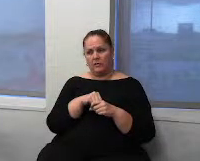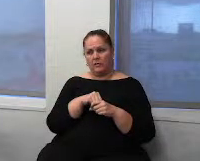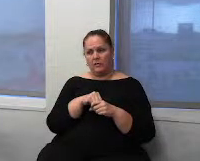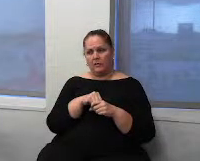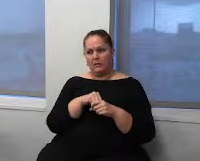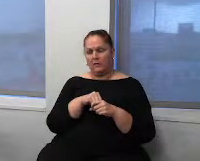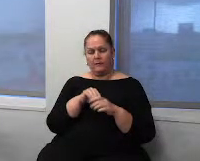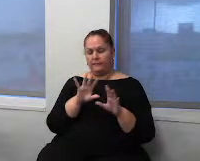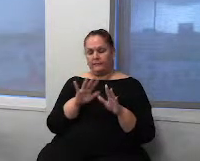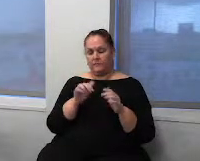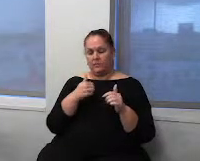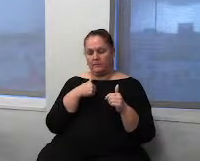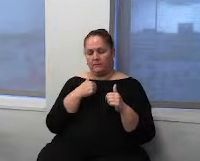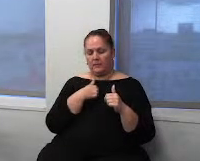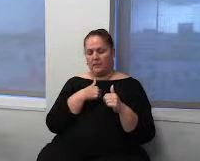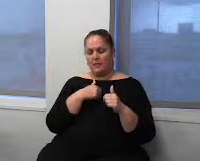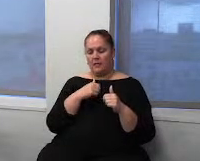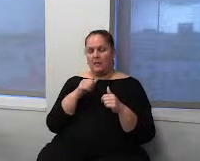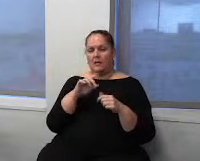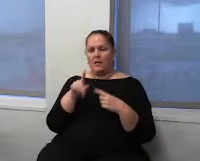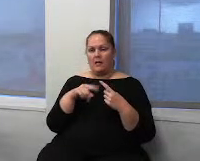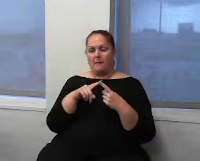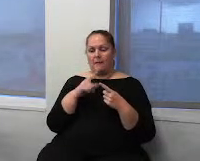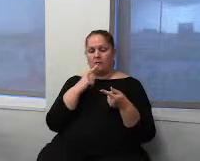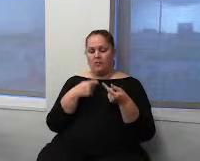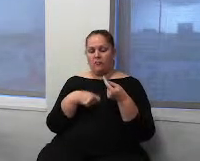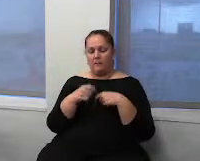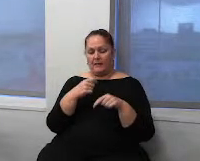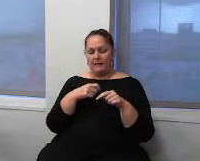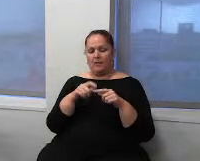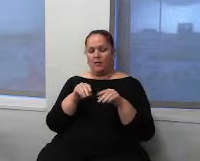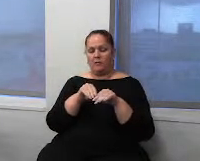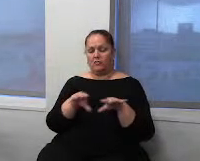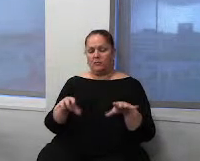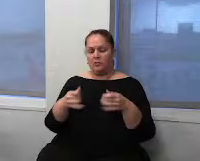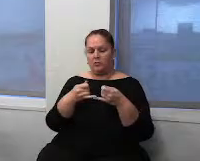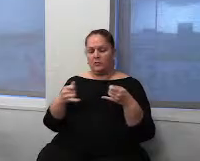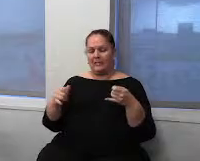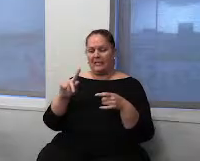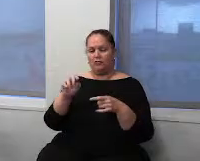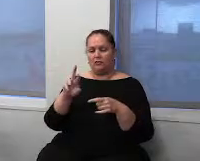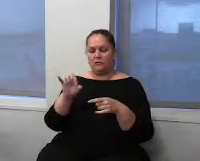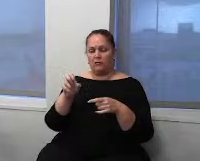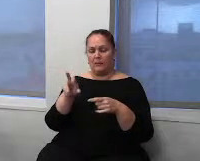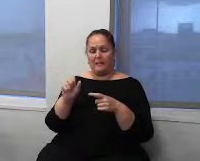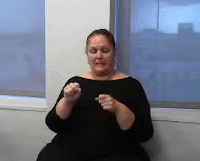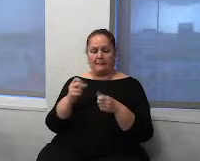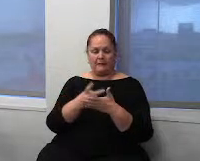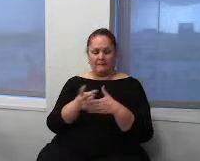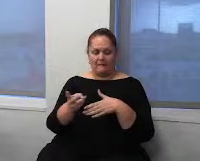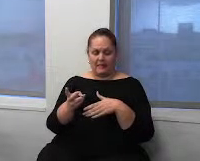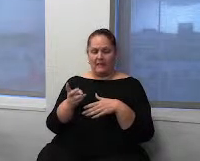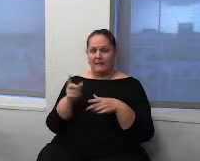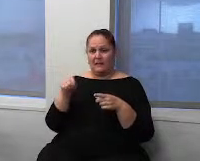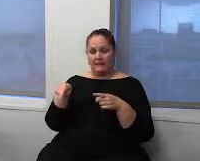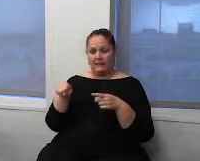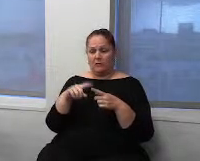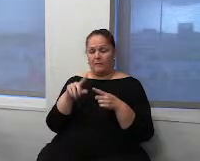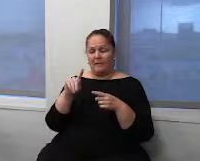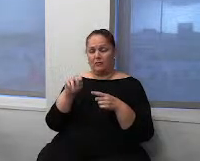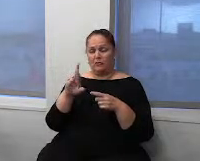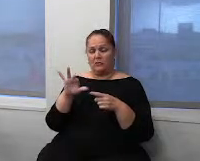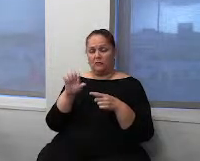includes, well, strike that. So with respect to the replacement of distribution line transformers that may